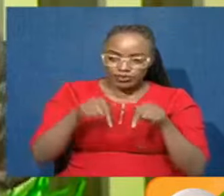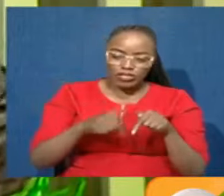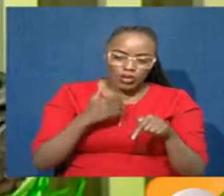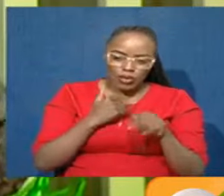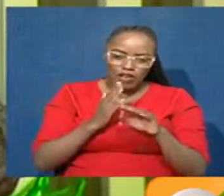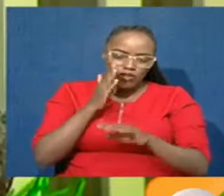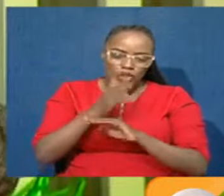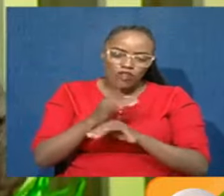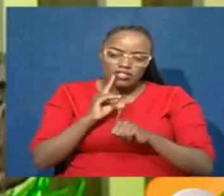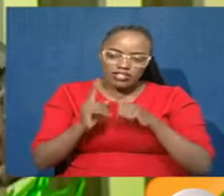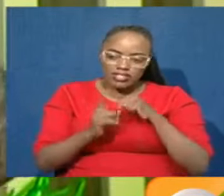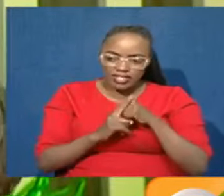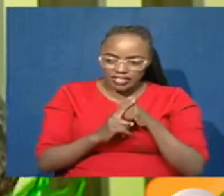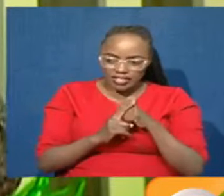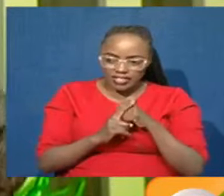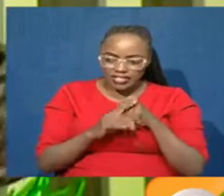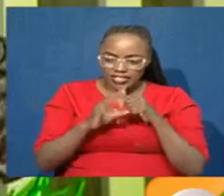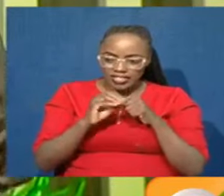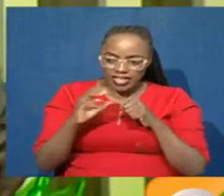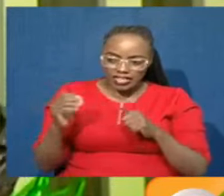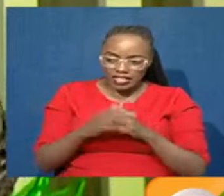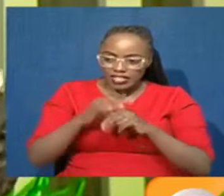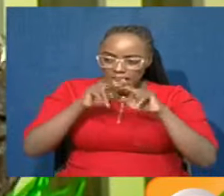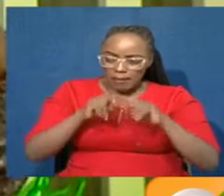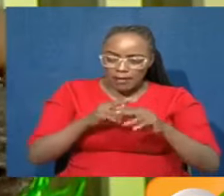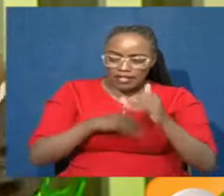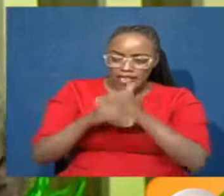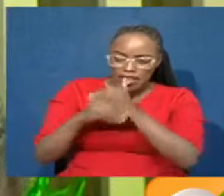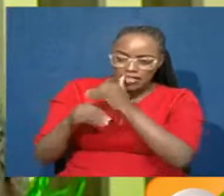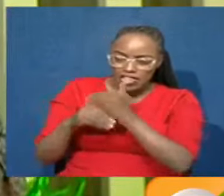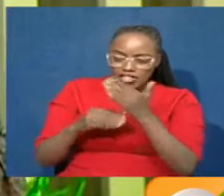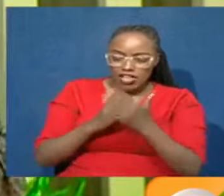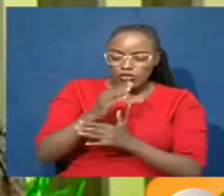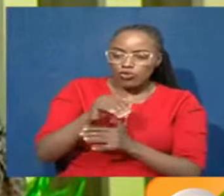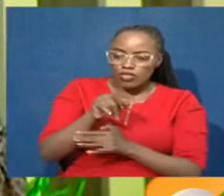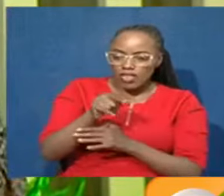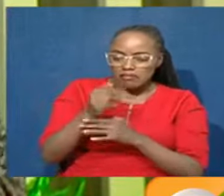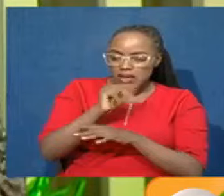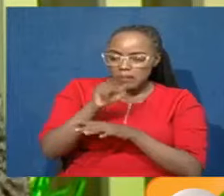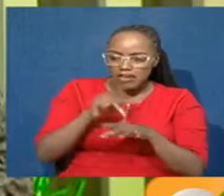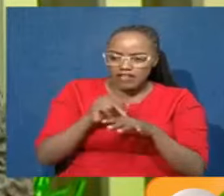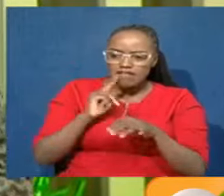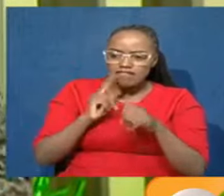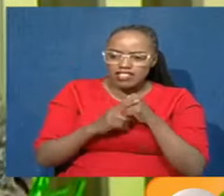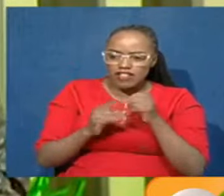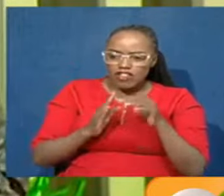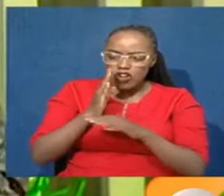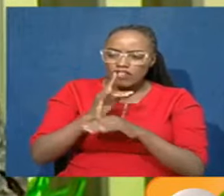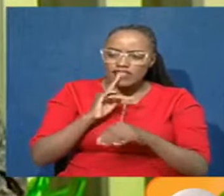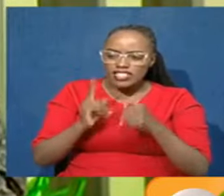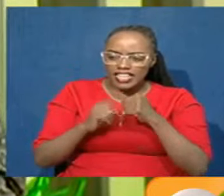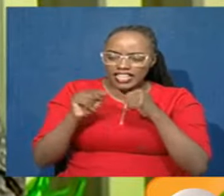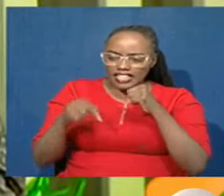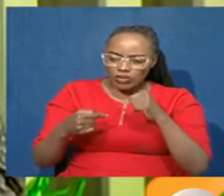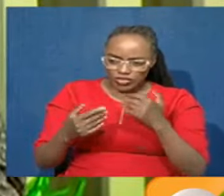over 600 dependents who had been added by their principals. 600? Over 600,000.